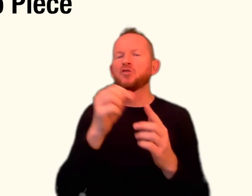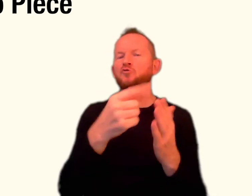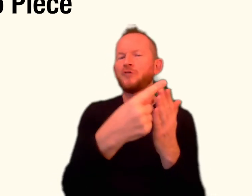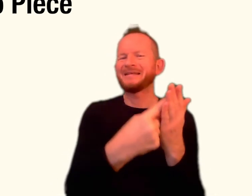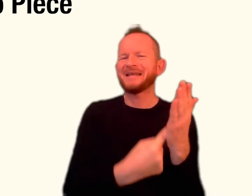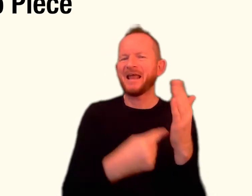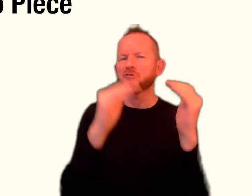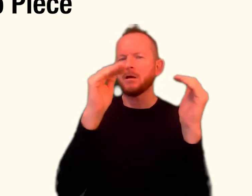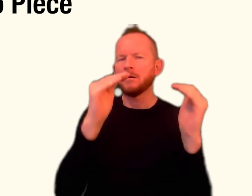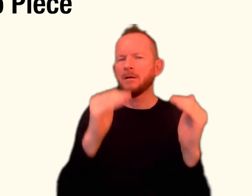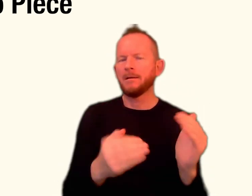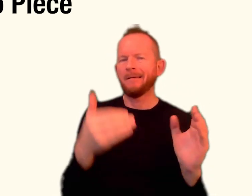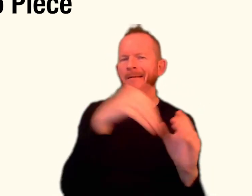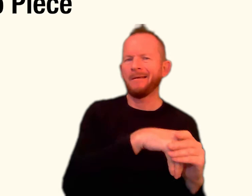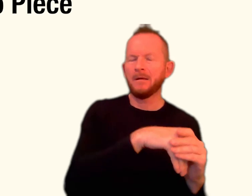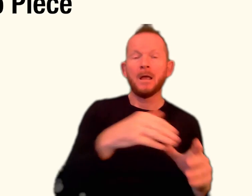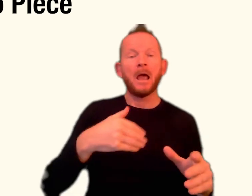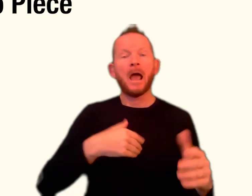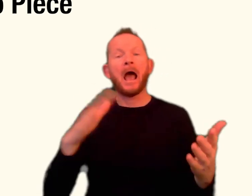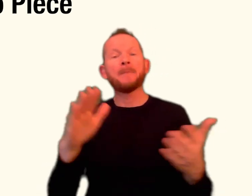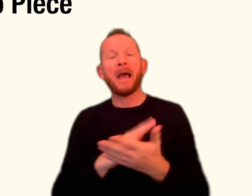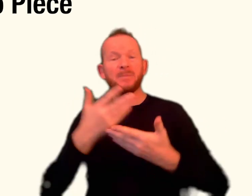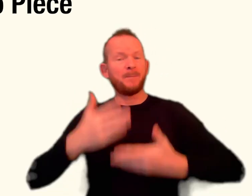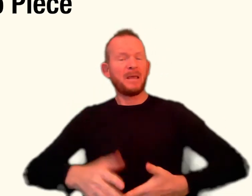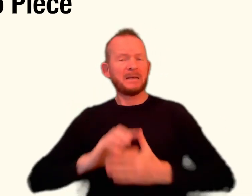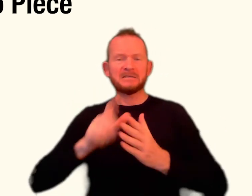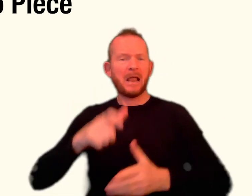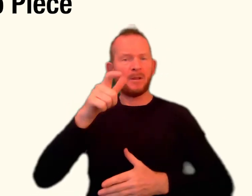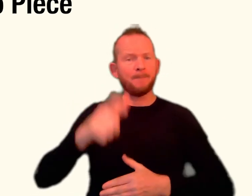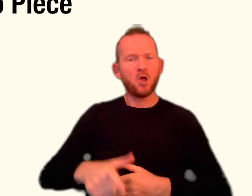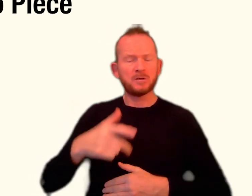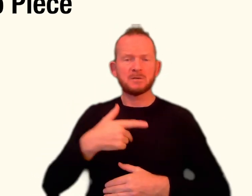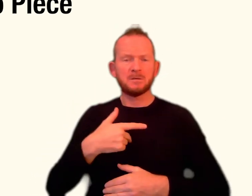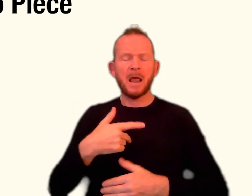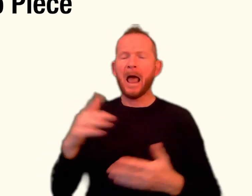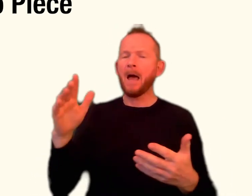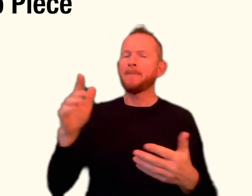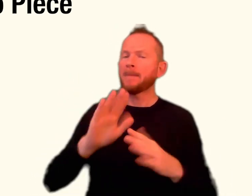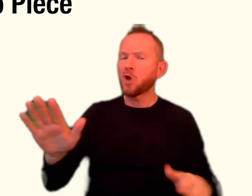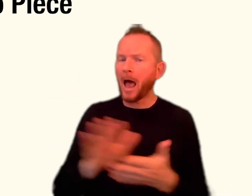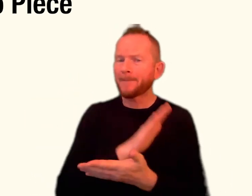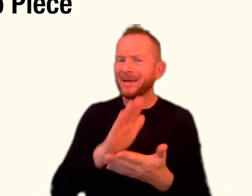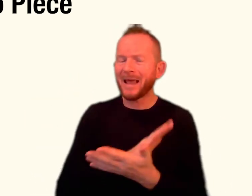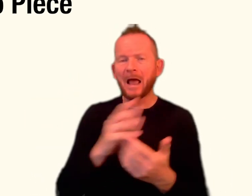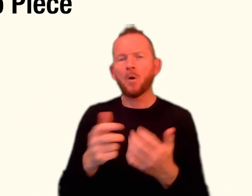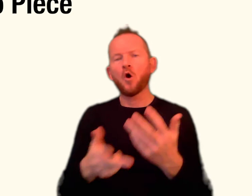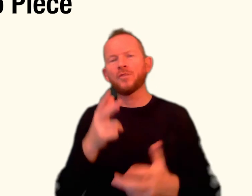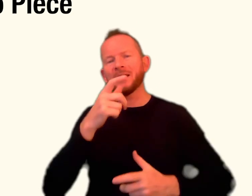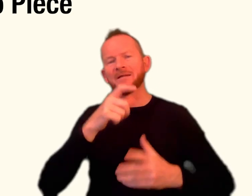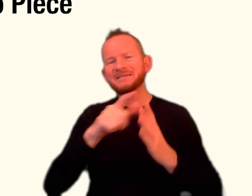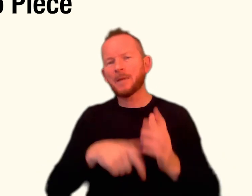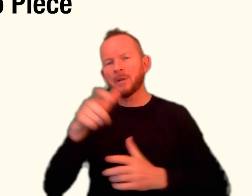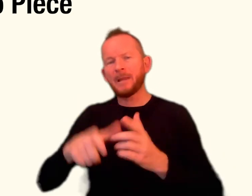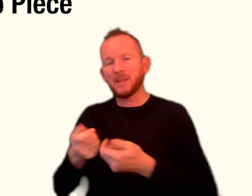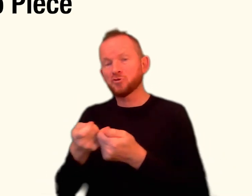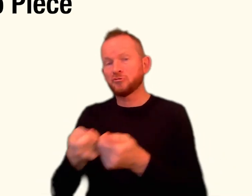criteria. I'm happy being a disabled person. I'm not happy how other disabled people are